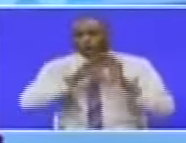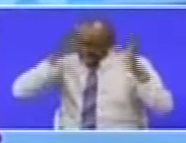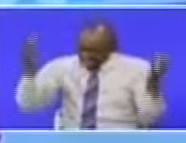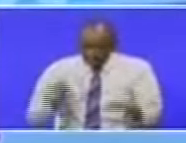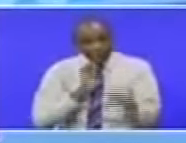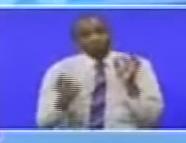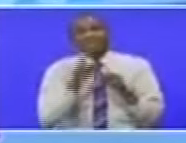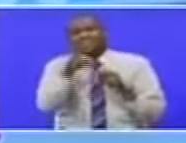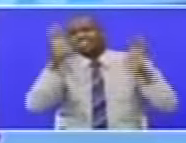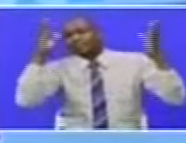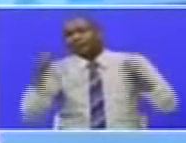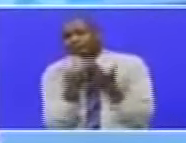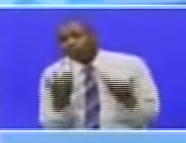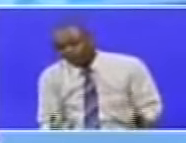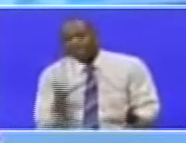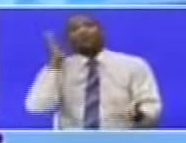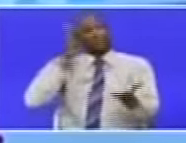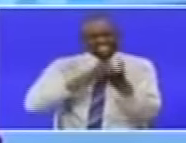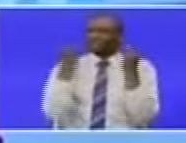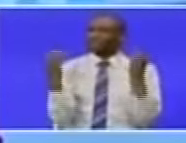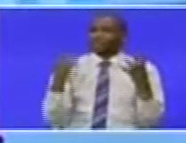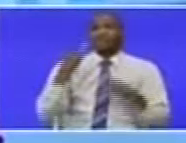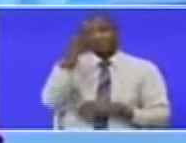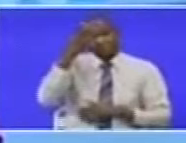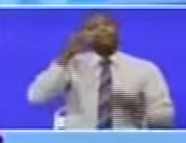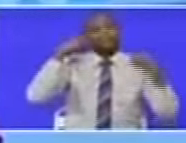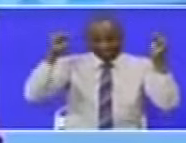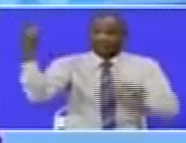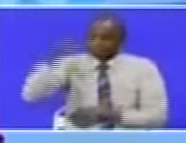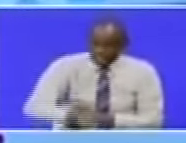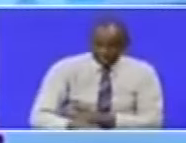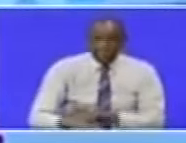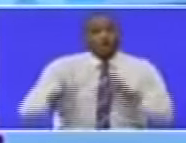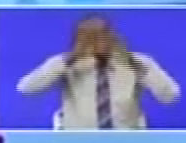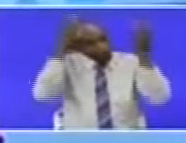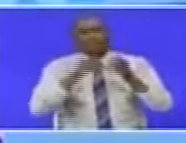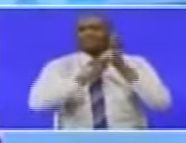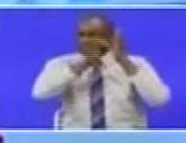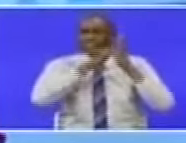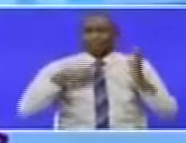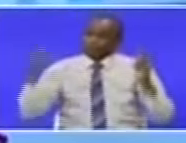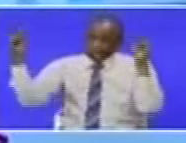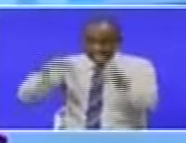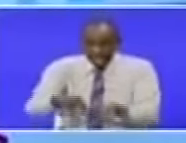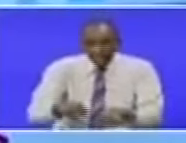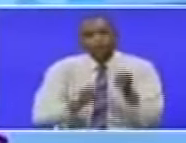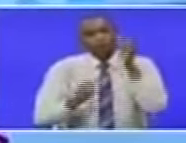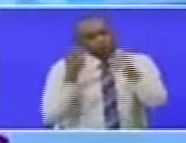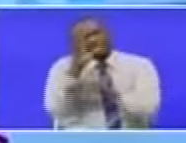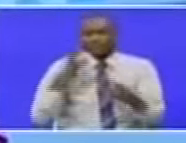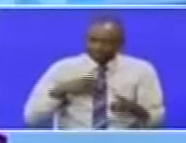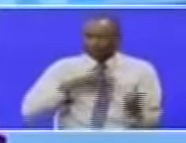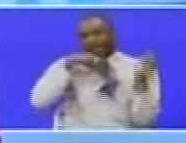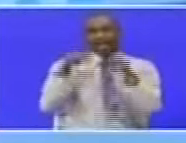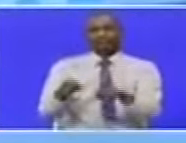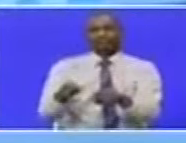It is a ceremony expected to be witnessed by about three presidents as well as global icons from various fields. Timothy Otieno has the details.